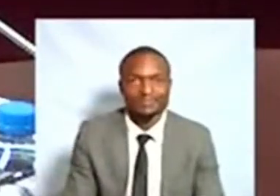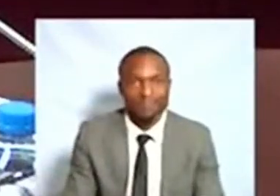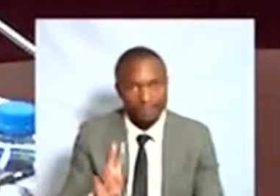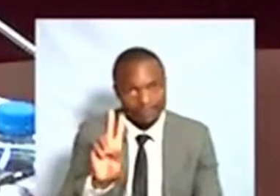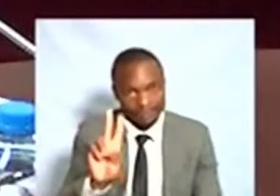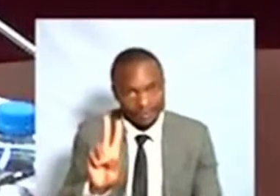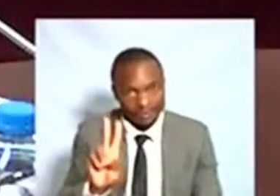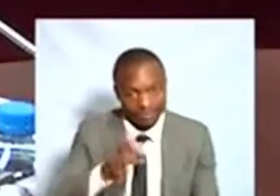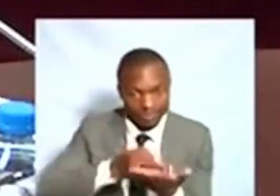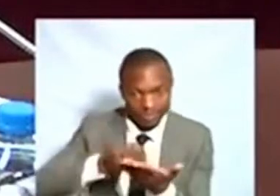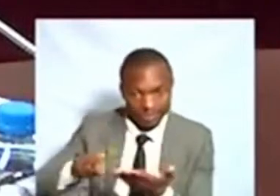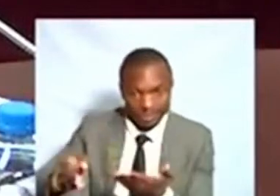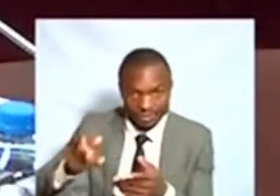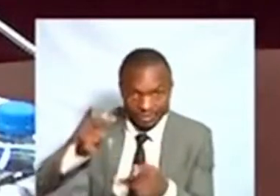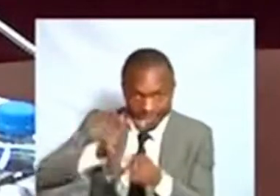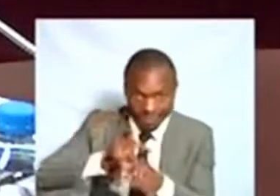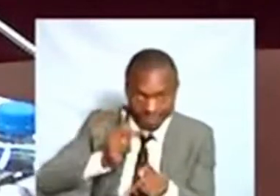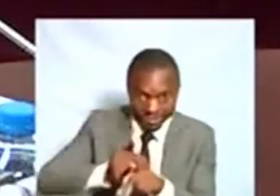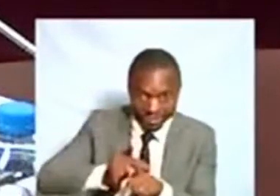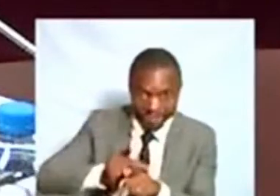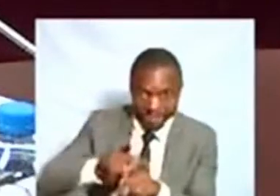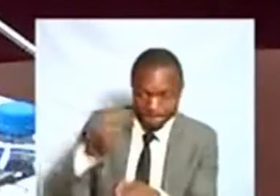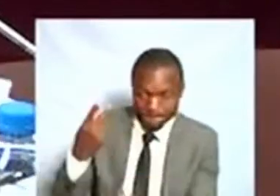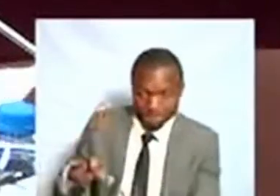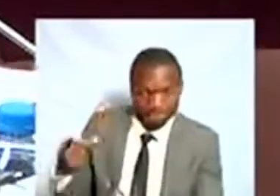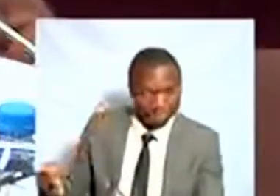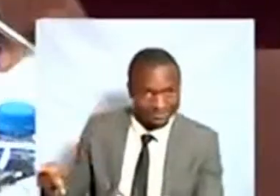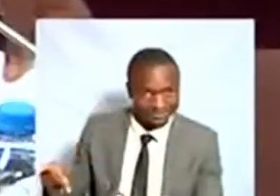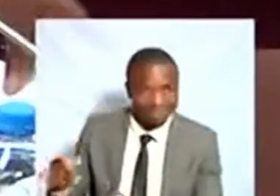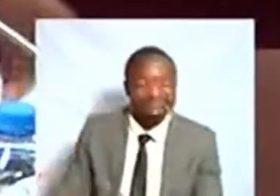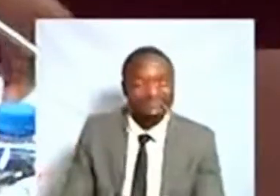2. Failure to maintain properties.